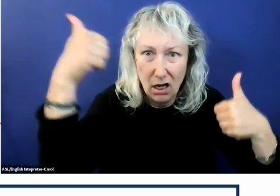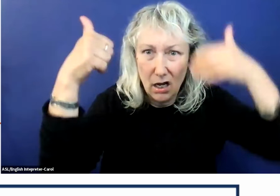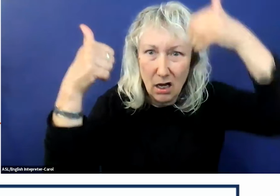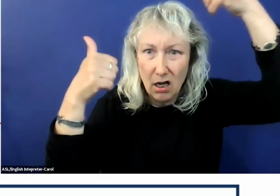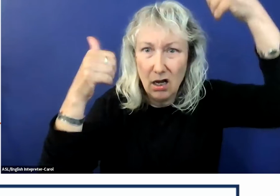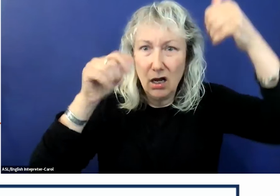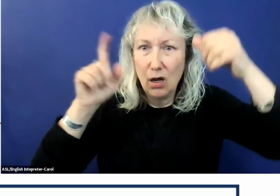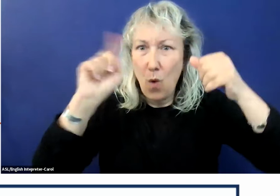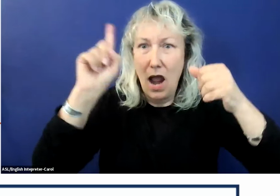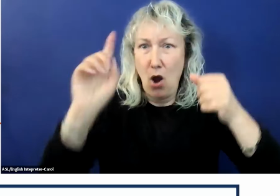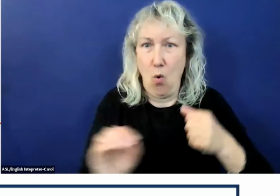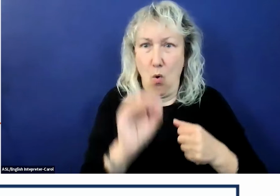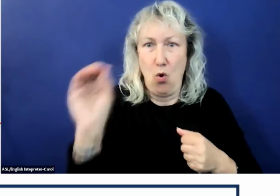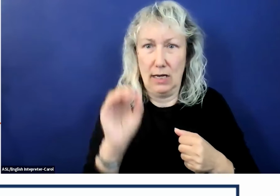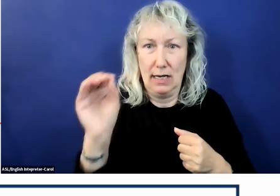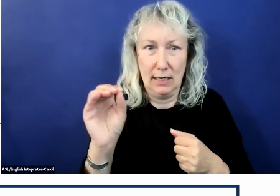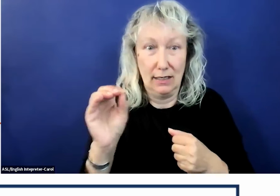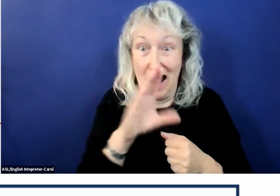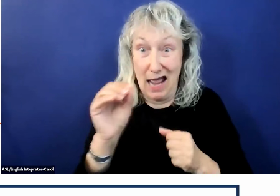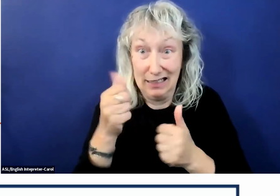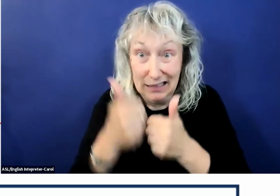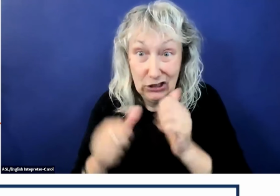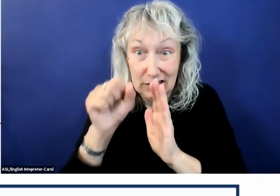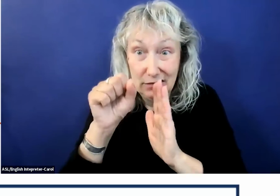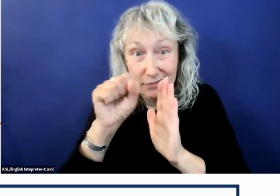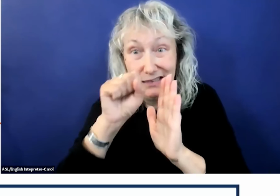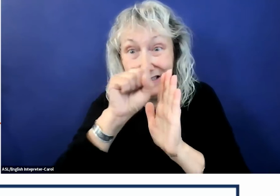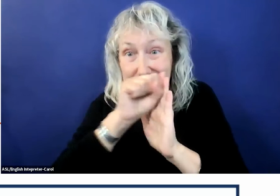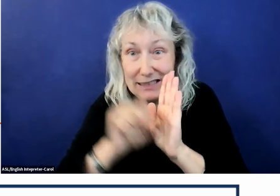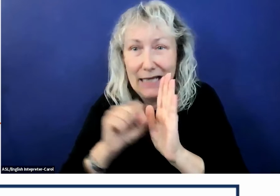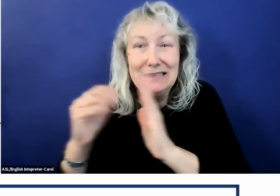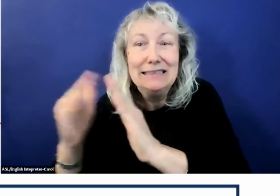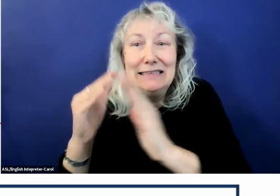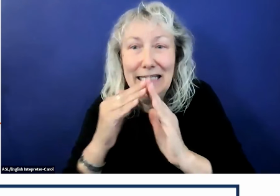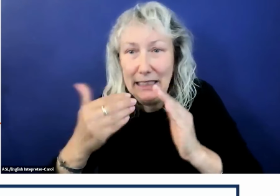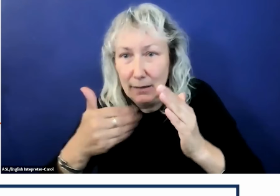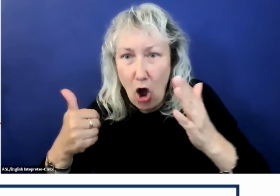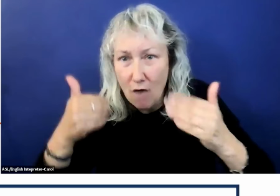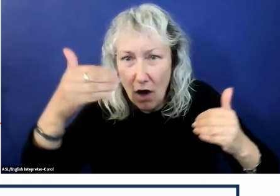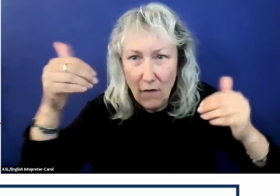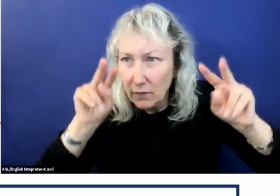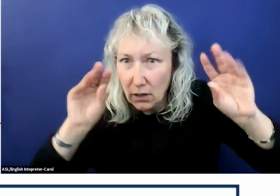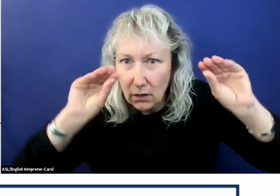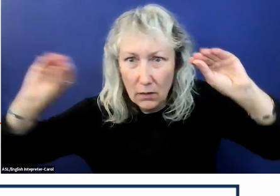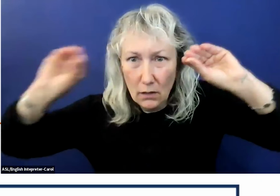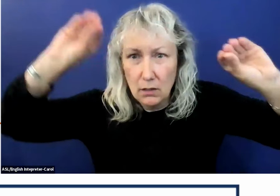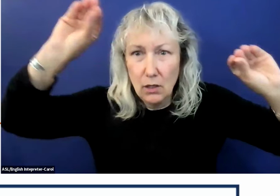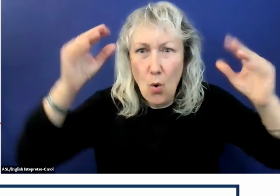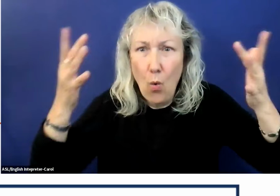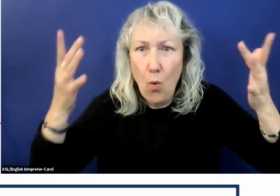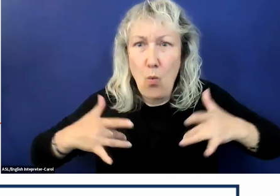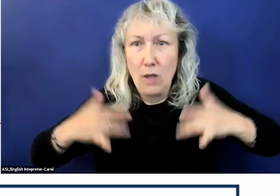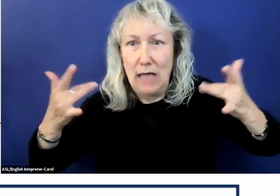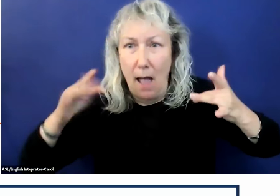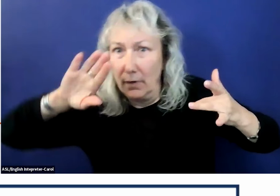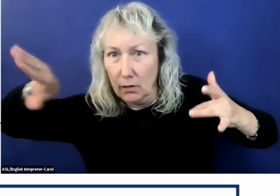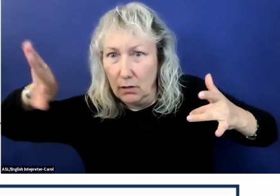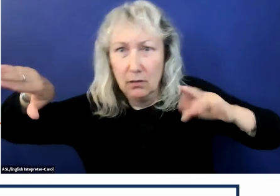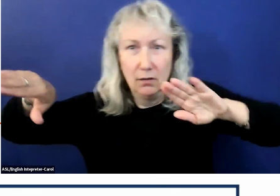cities within each state. And I know recently, in fact, that we had some questions from people wondering if they should